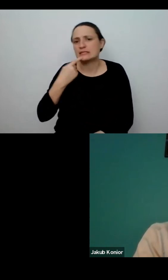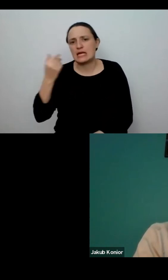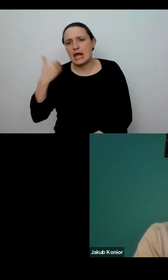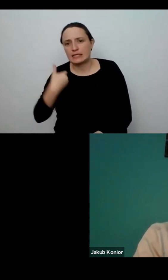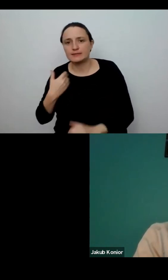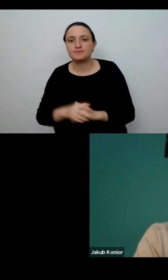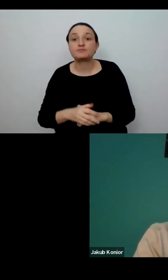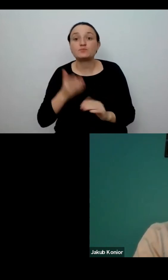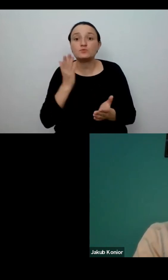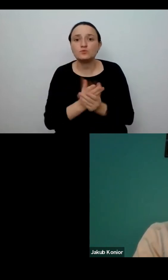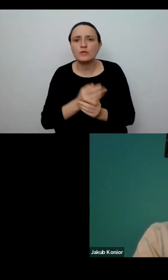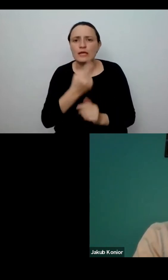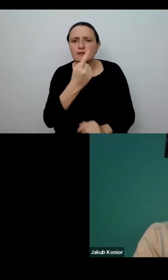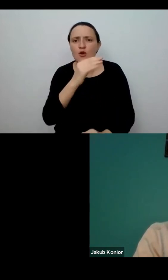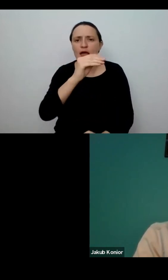Elvin Toreit.